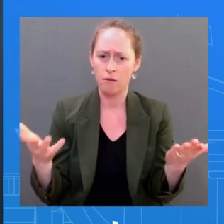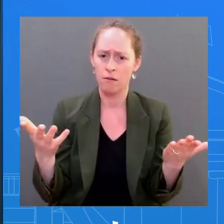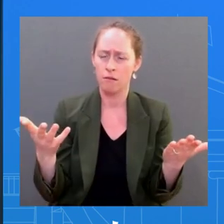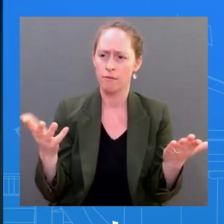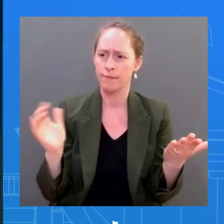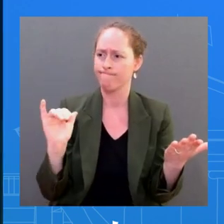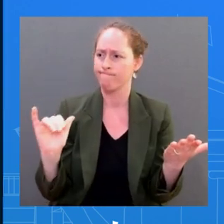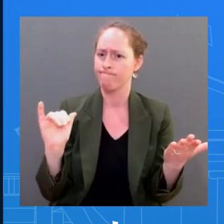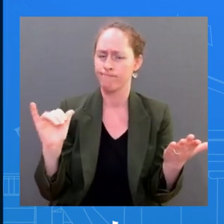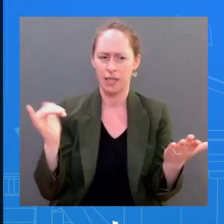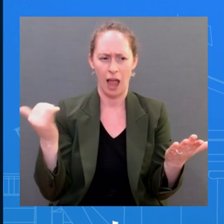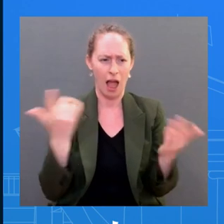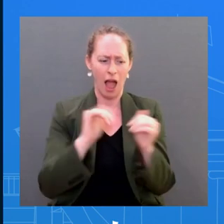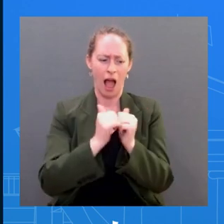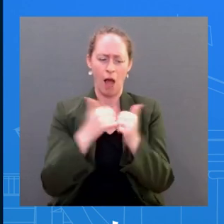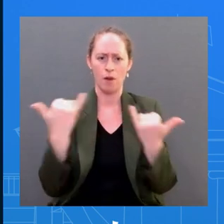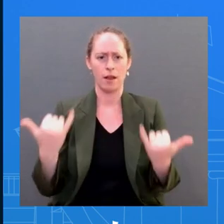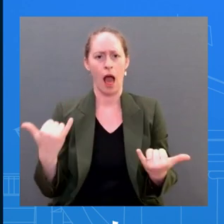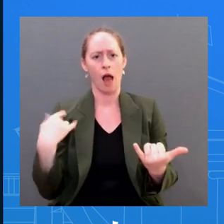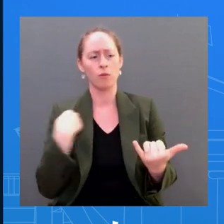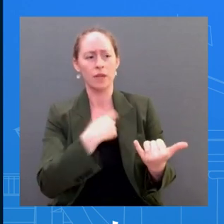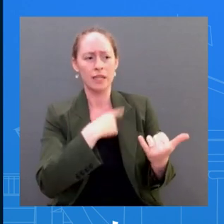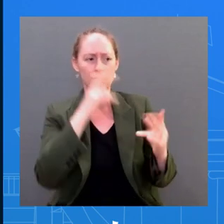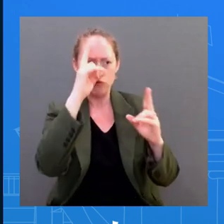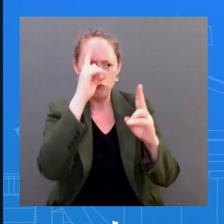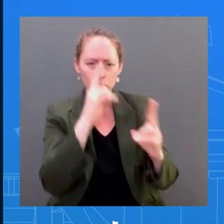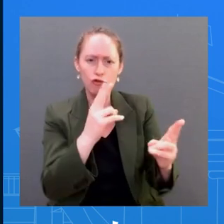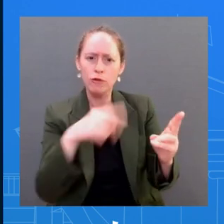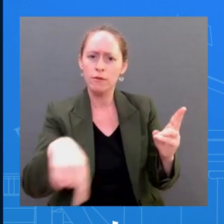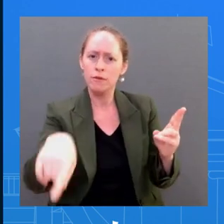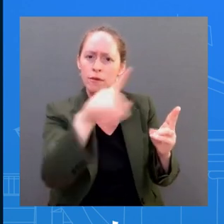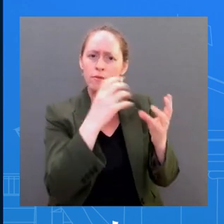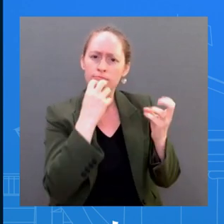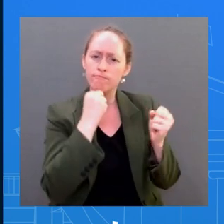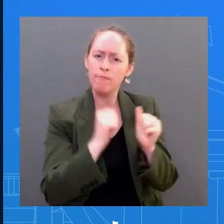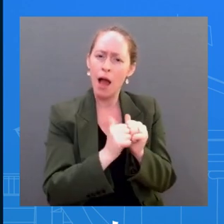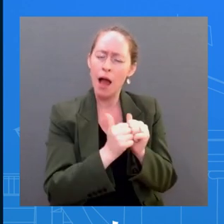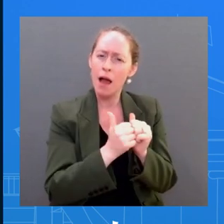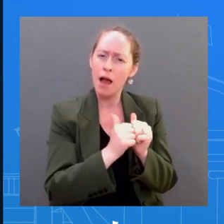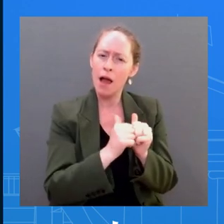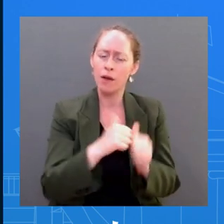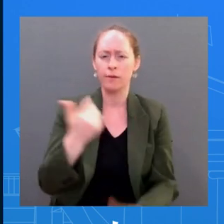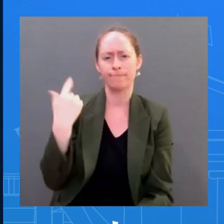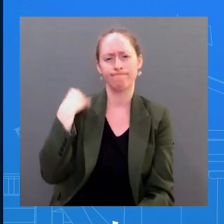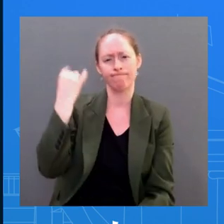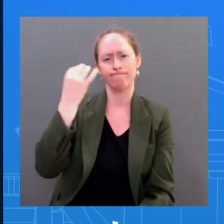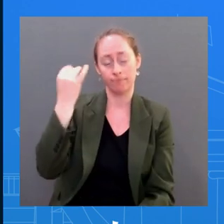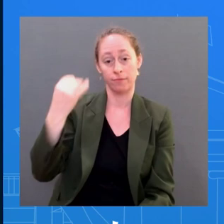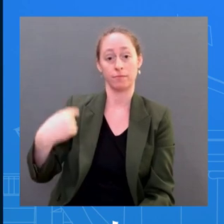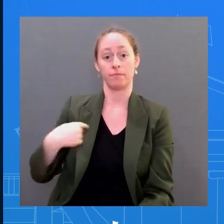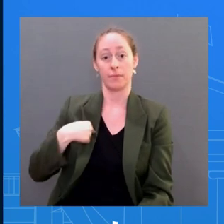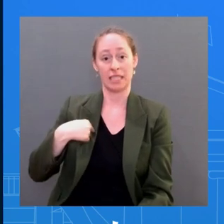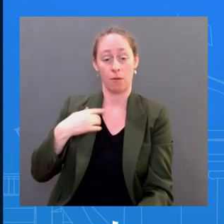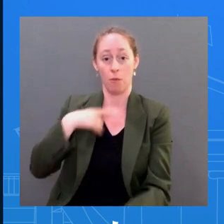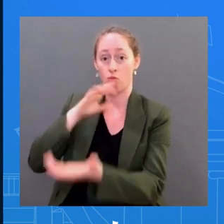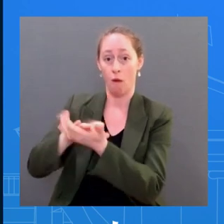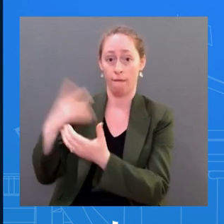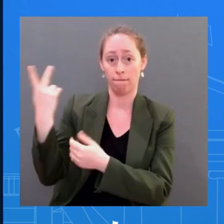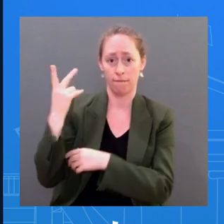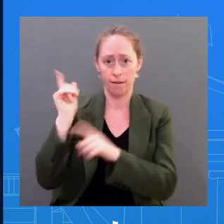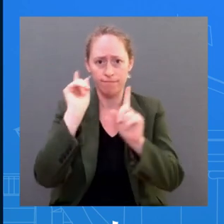My wife and I, Camilla, we spent most of last week on the ground with the families in Uvalde, Texas. We shared stories, tears, and